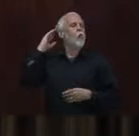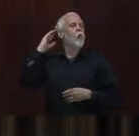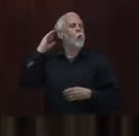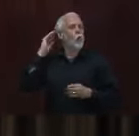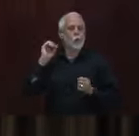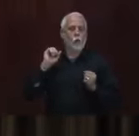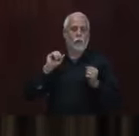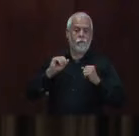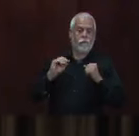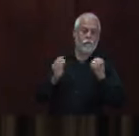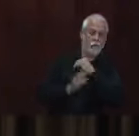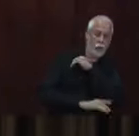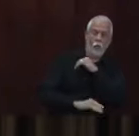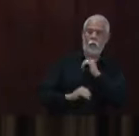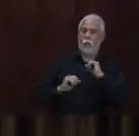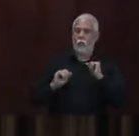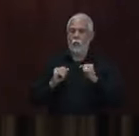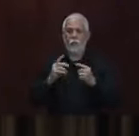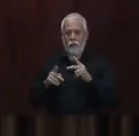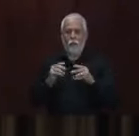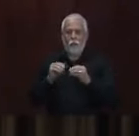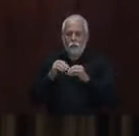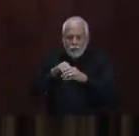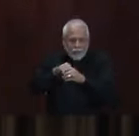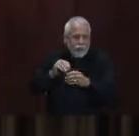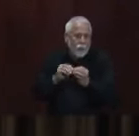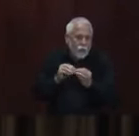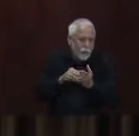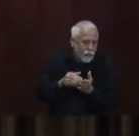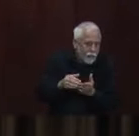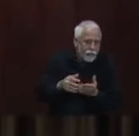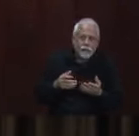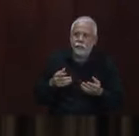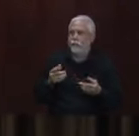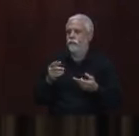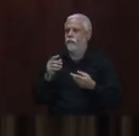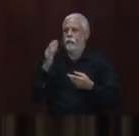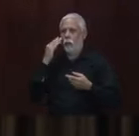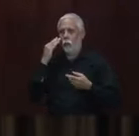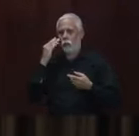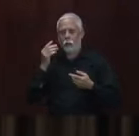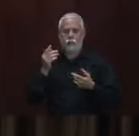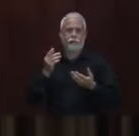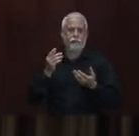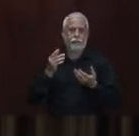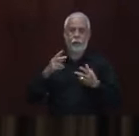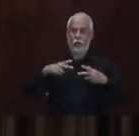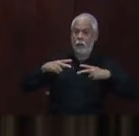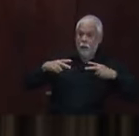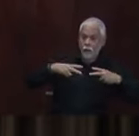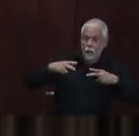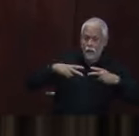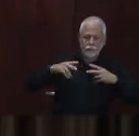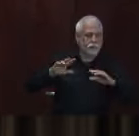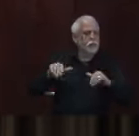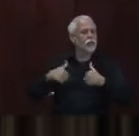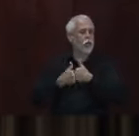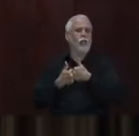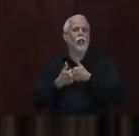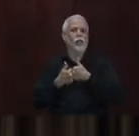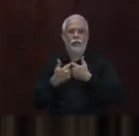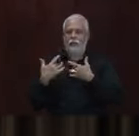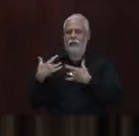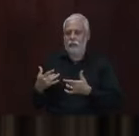colder months that folks would be spending more time indoors. We knew that holidays would be a challenge because